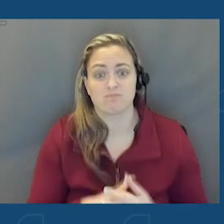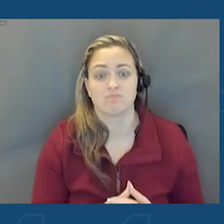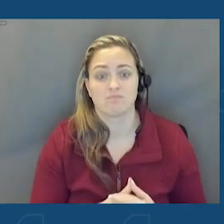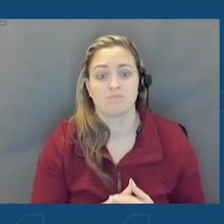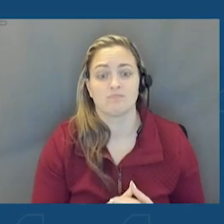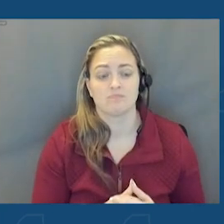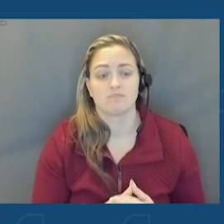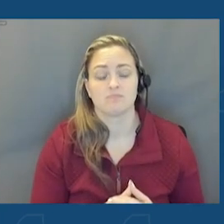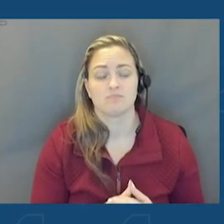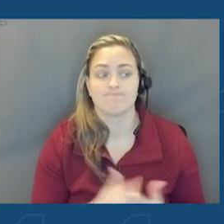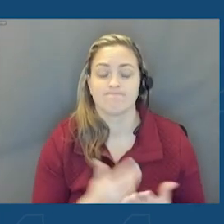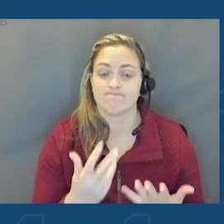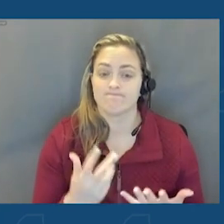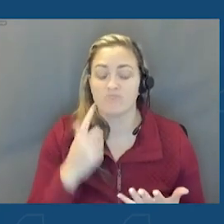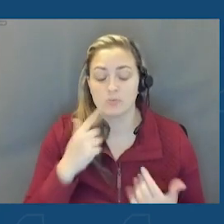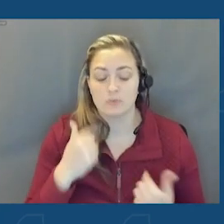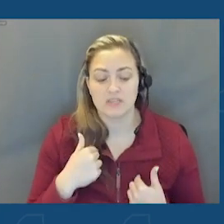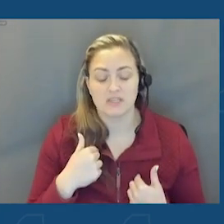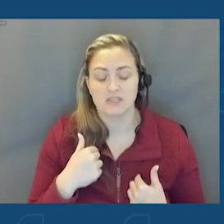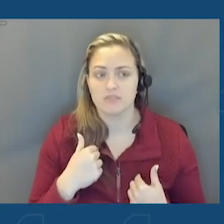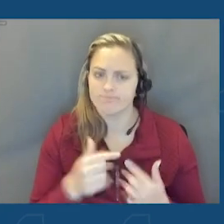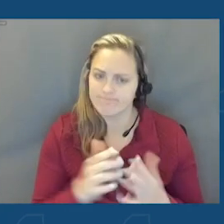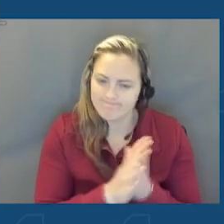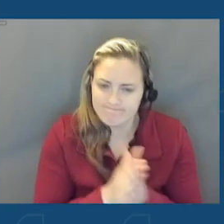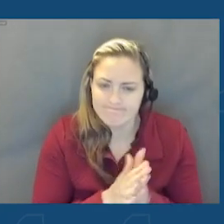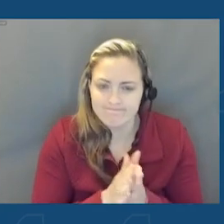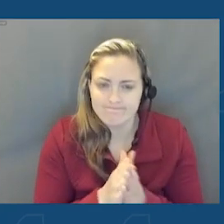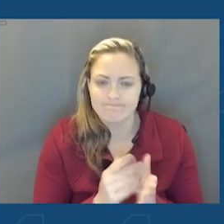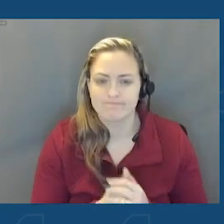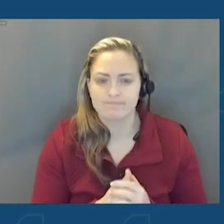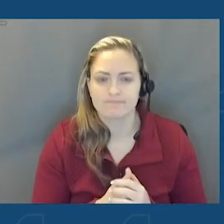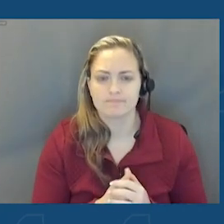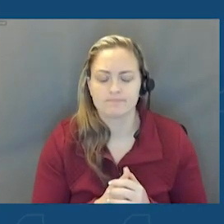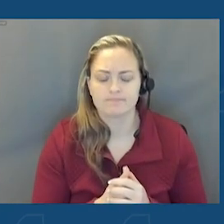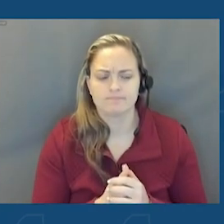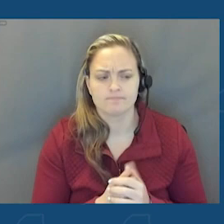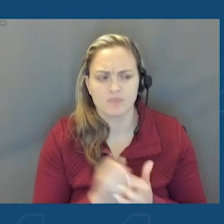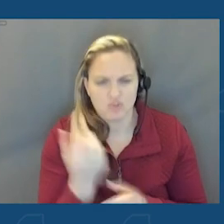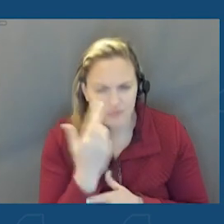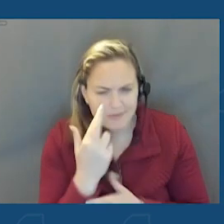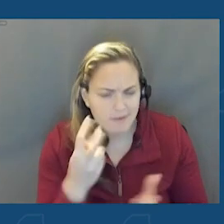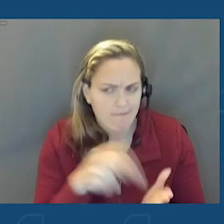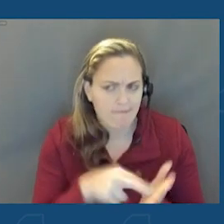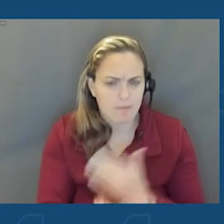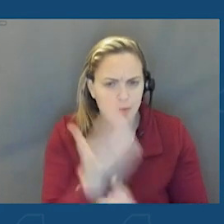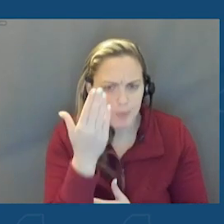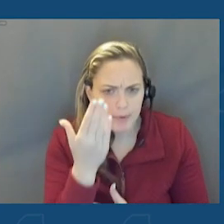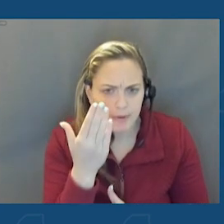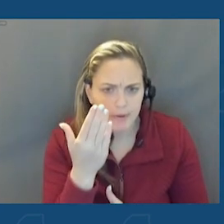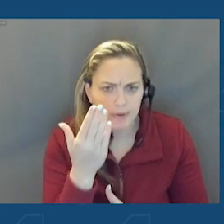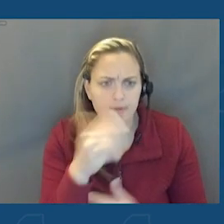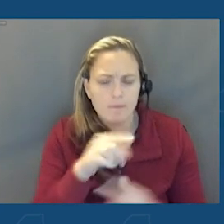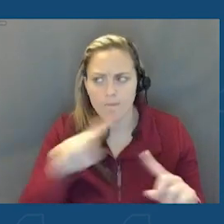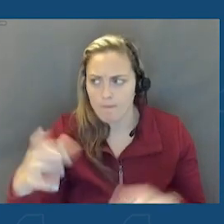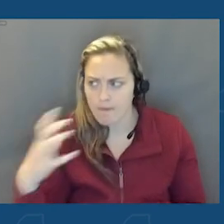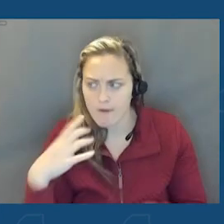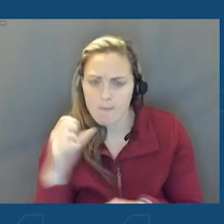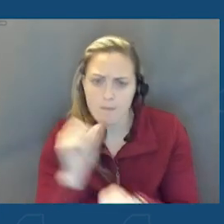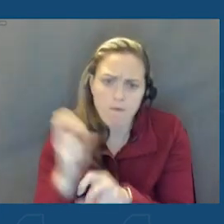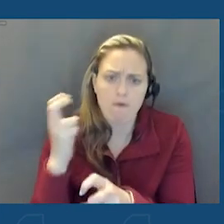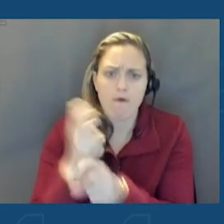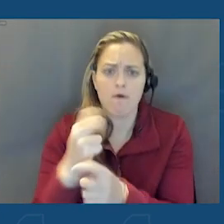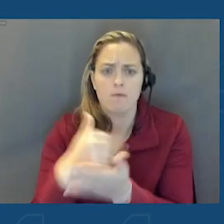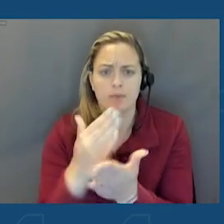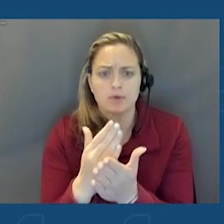me, that's what motivates me. That's what gets me up in the morning. That's what brings me to the Capitol to work hard on a budget